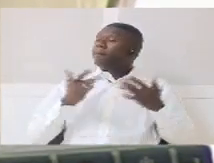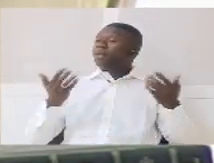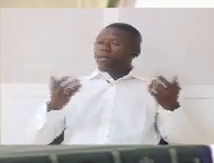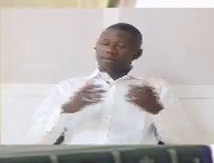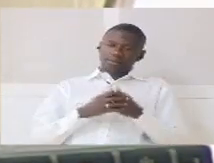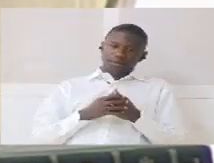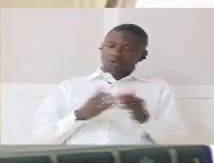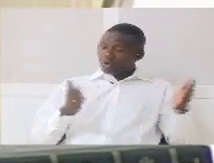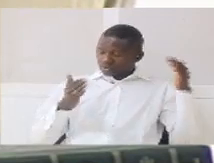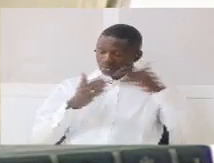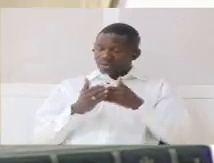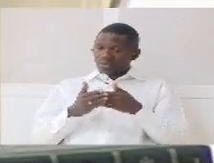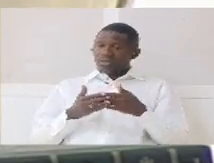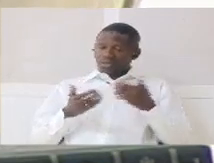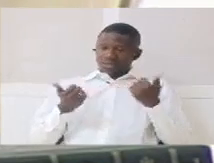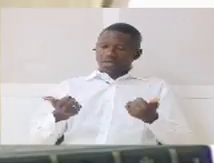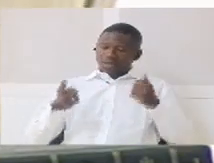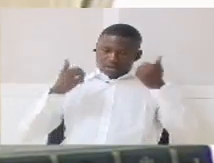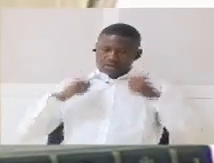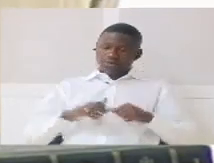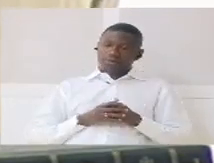up to now is still there. But